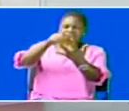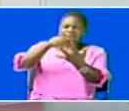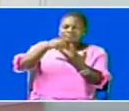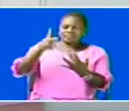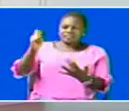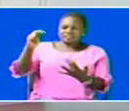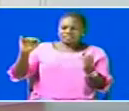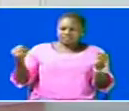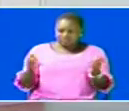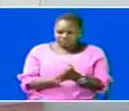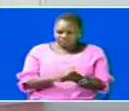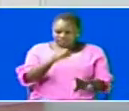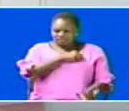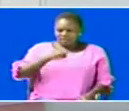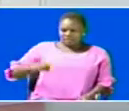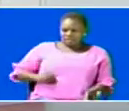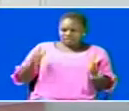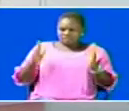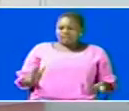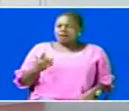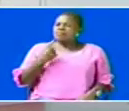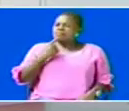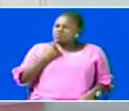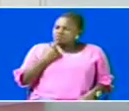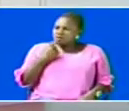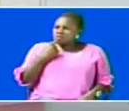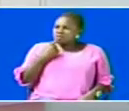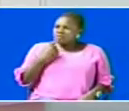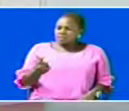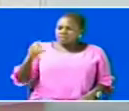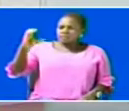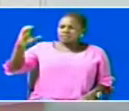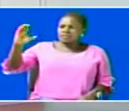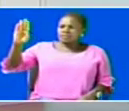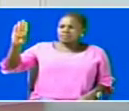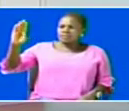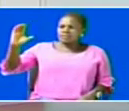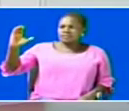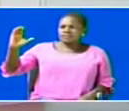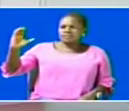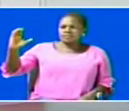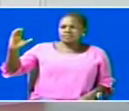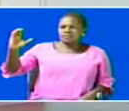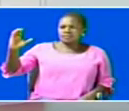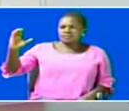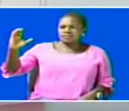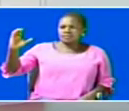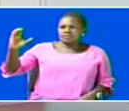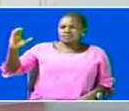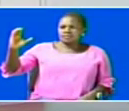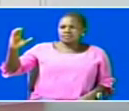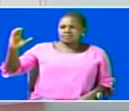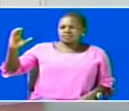dira ya wiki. Seneta wa Baringo Gideon Moi ameutaja mfumo mpya wa elimu unaojikita katika umilisi maarufu kuwa